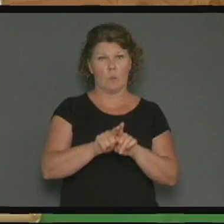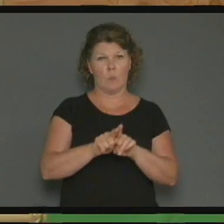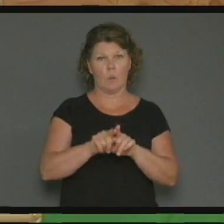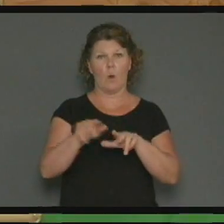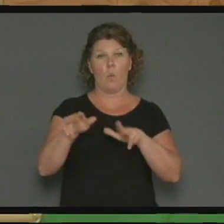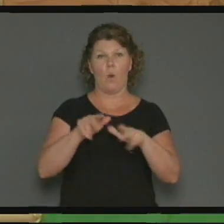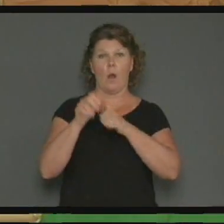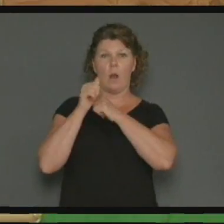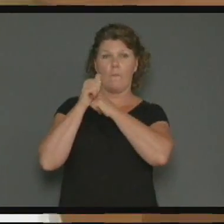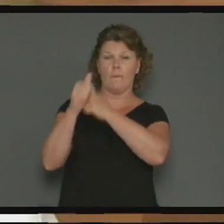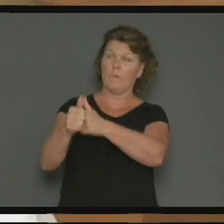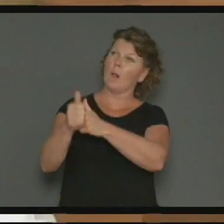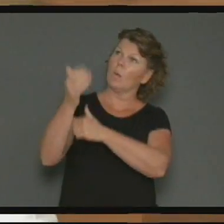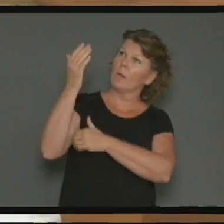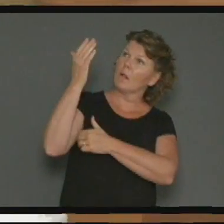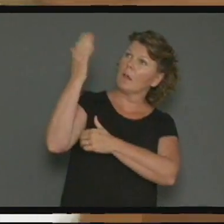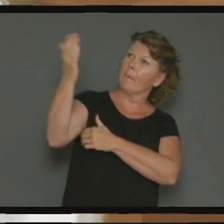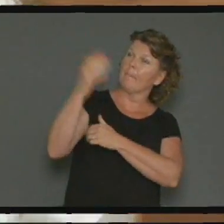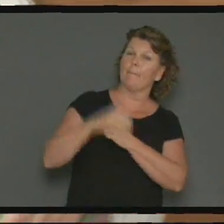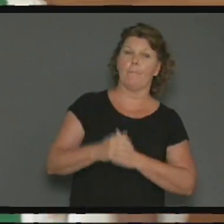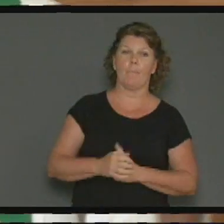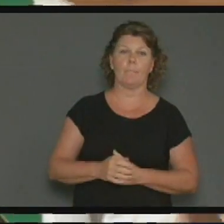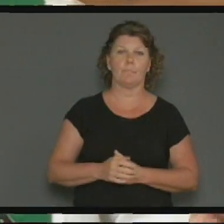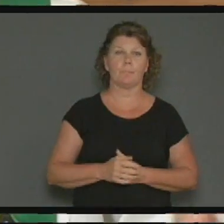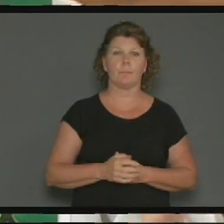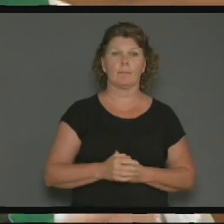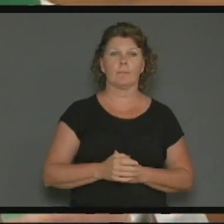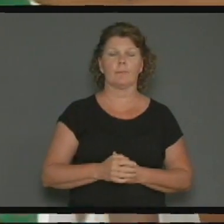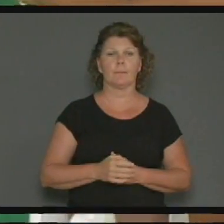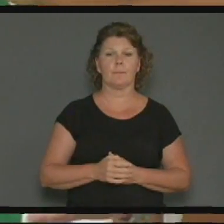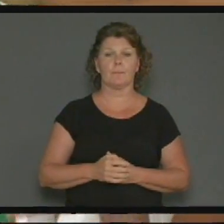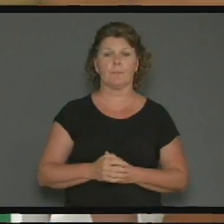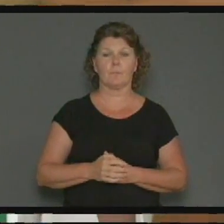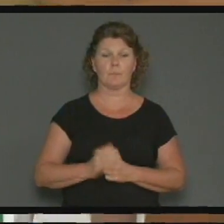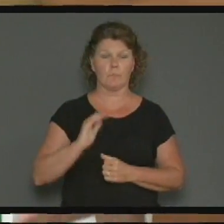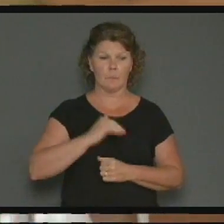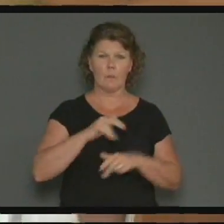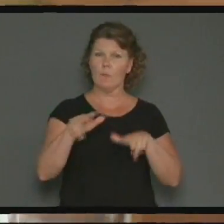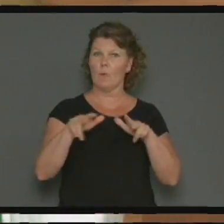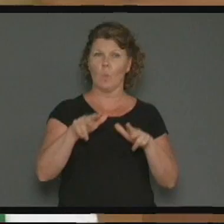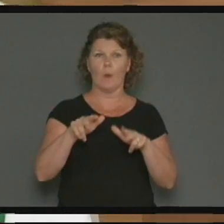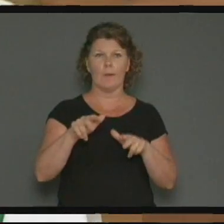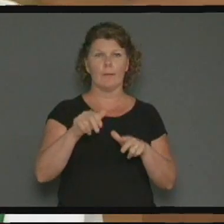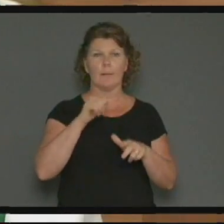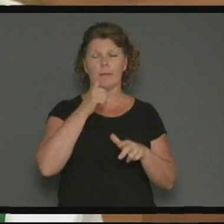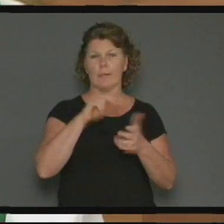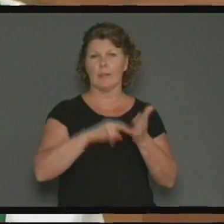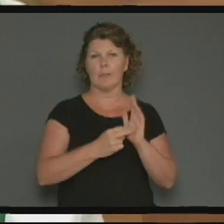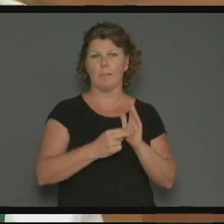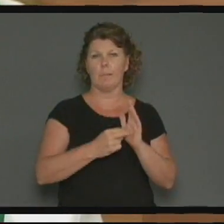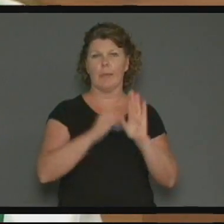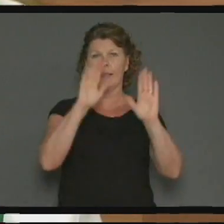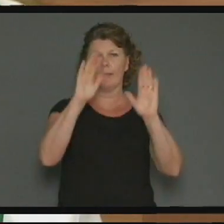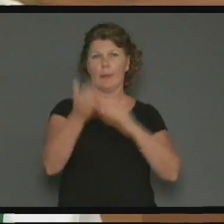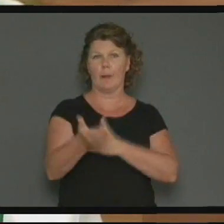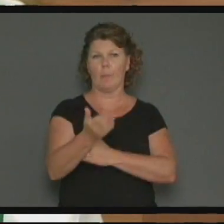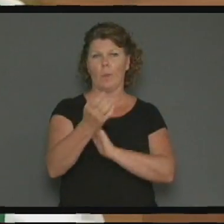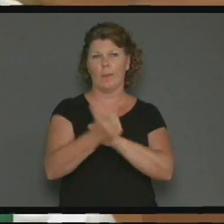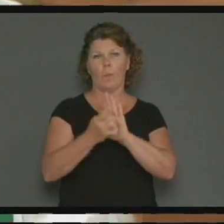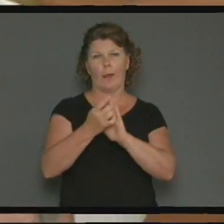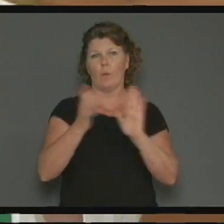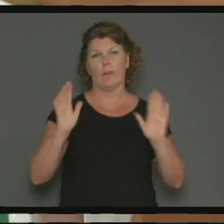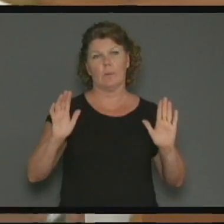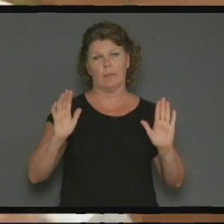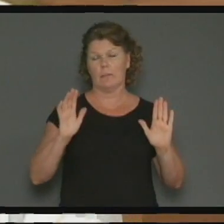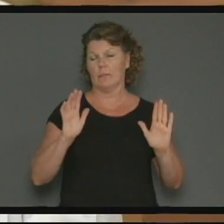in him. And our walk in Christ isn't just for an hour or two on Sunday mornings.